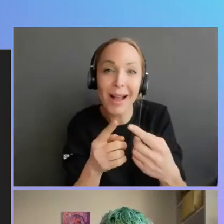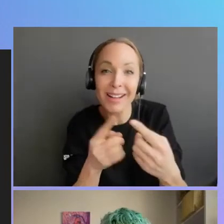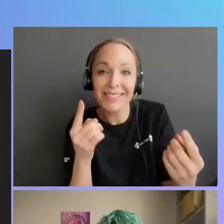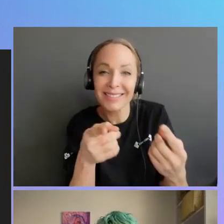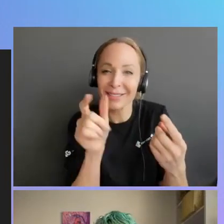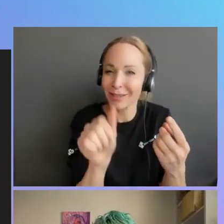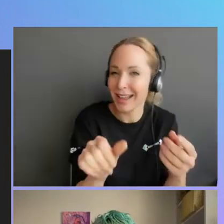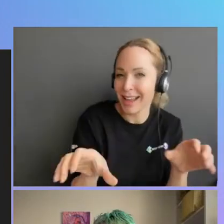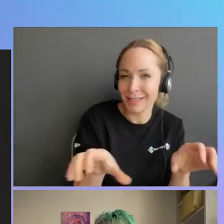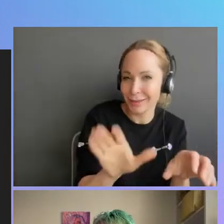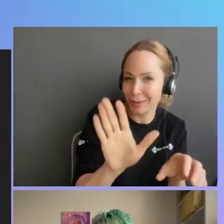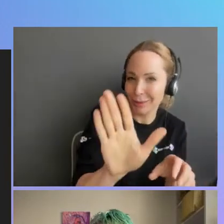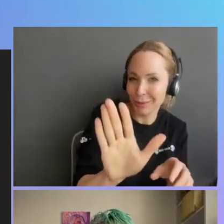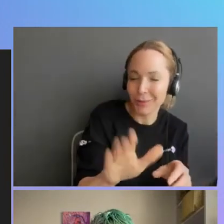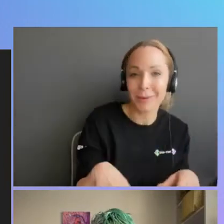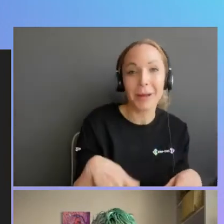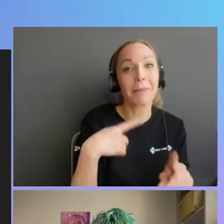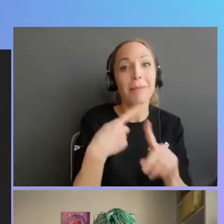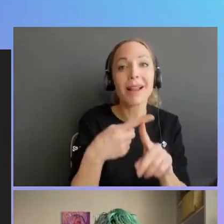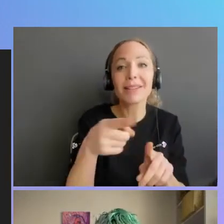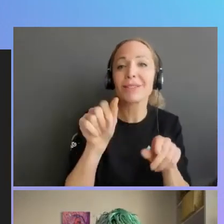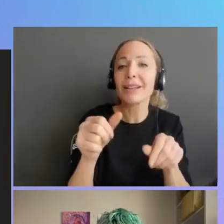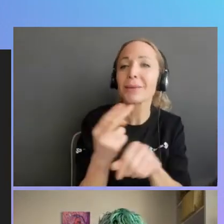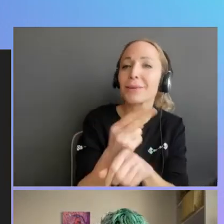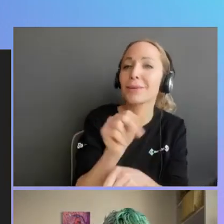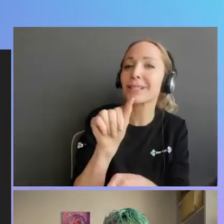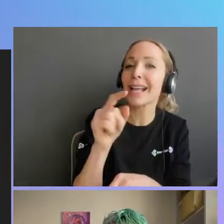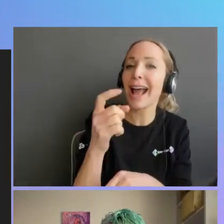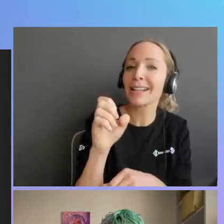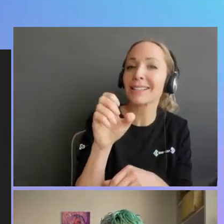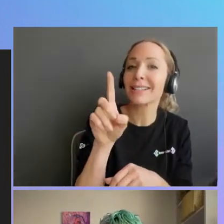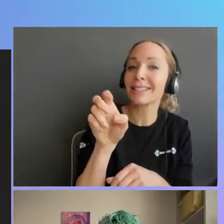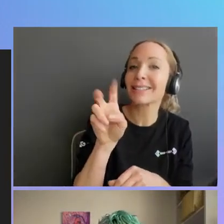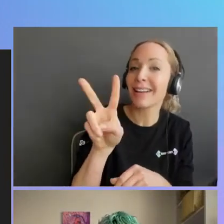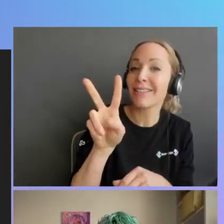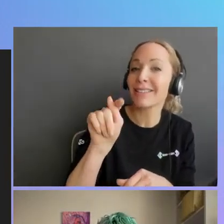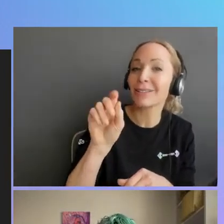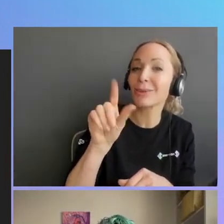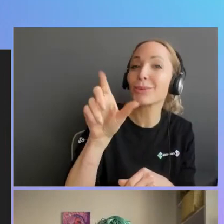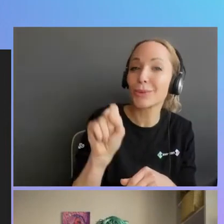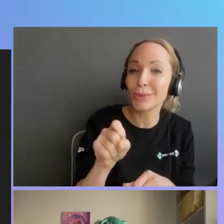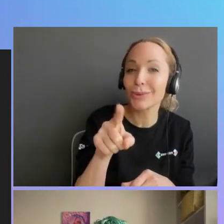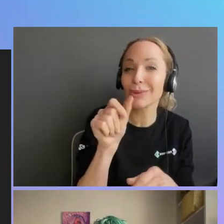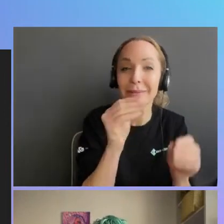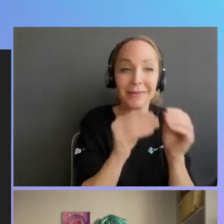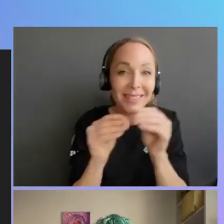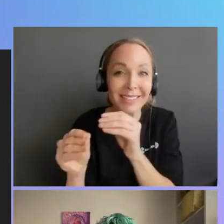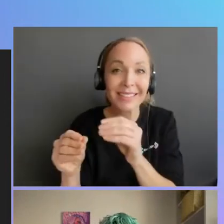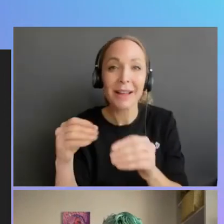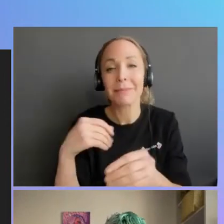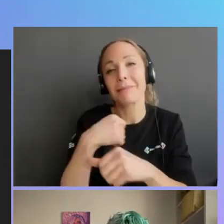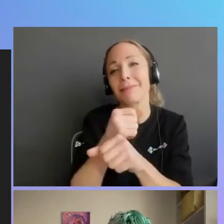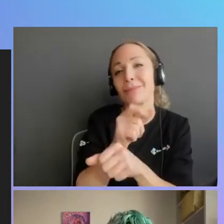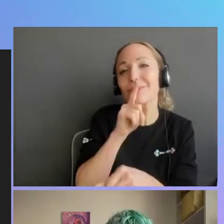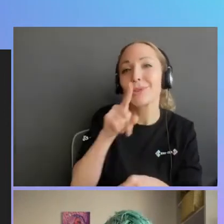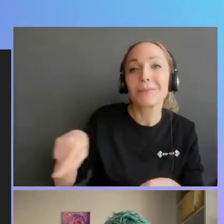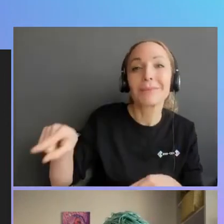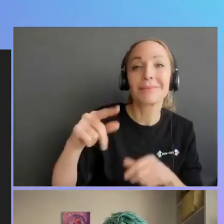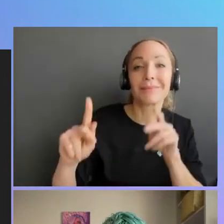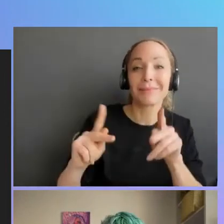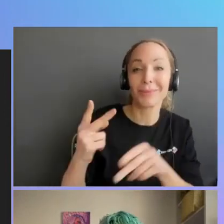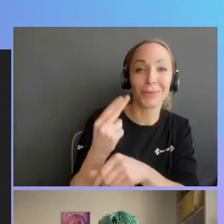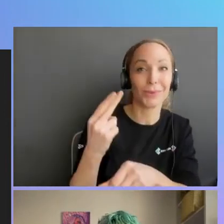detect and fix accessibility issues, and then make sure that devs are using the component library effectively. So that applies whether you're